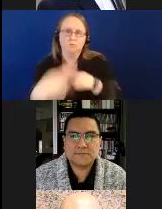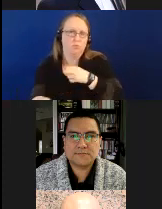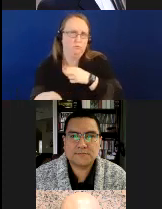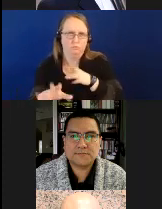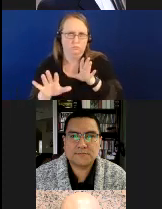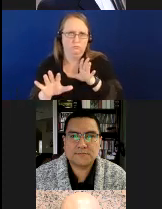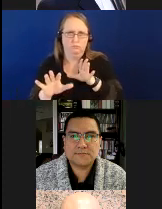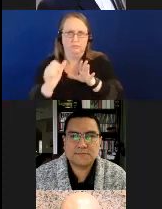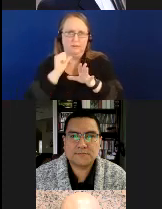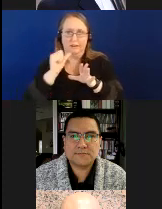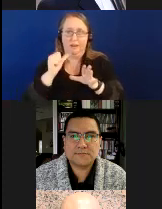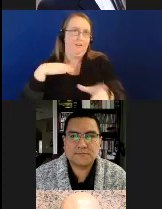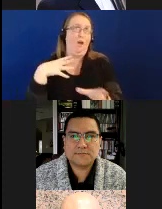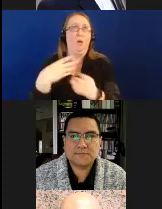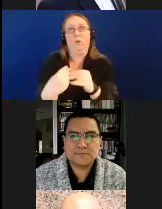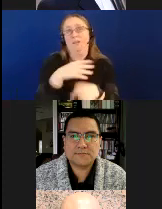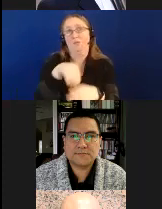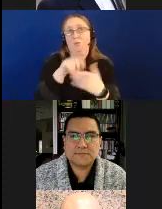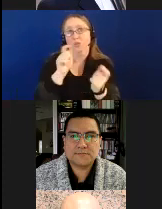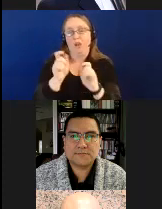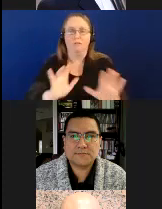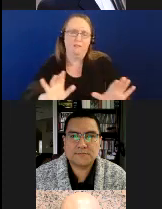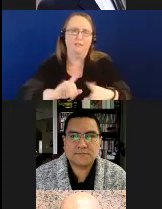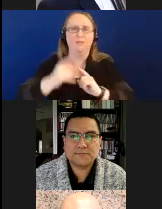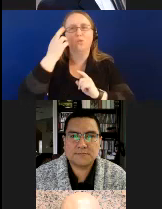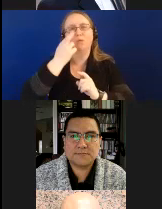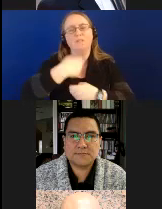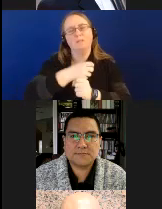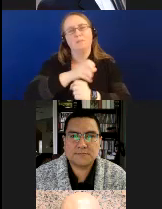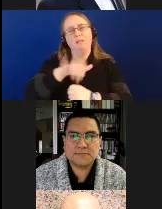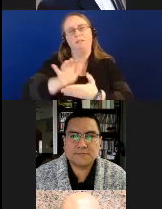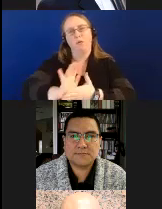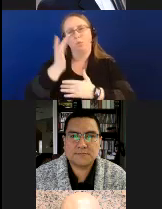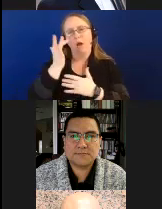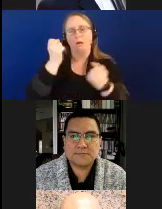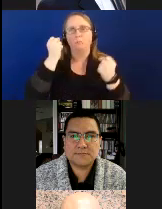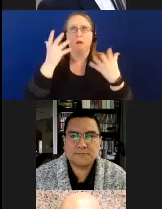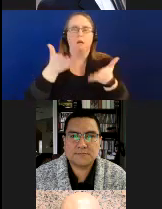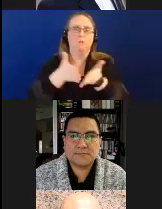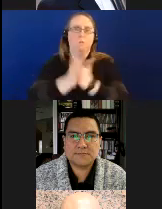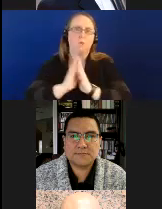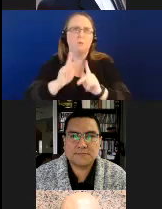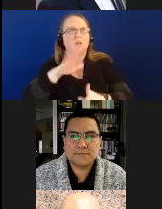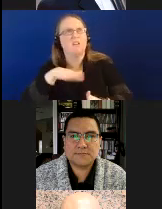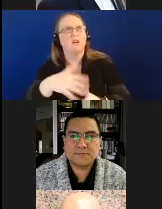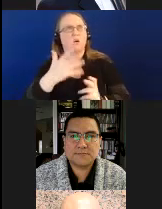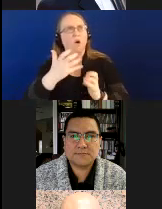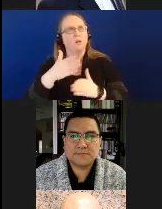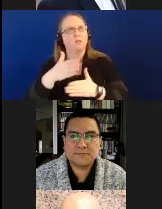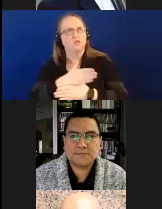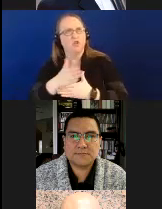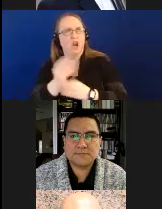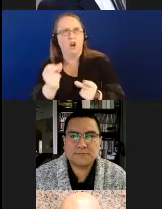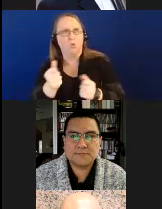not at all comprehensive, but this was actually, the reason we made this was because we got a lot of requests from folks just saying we want to be able to share a very